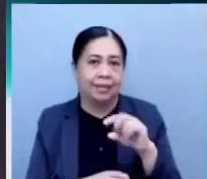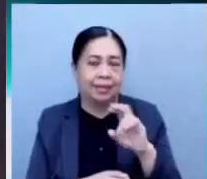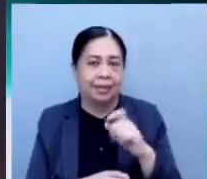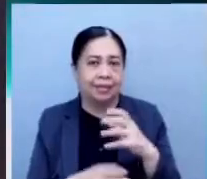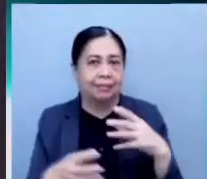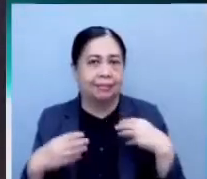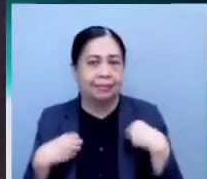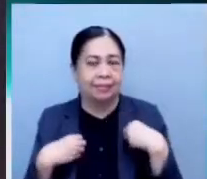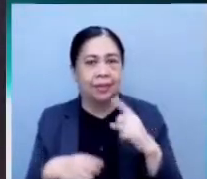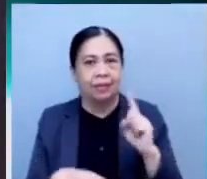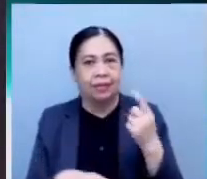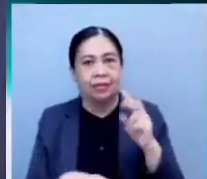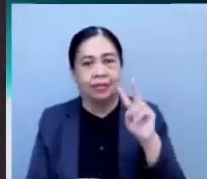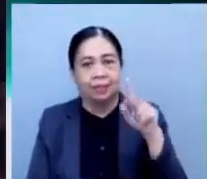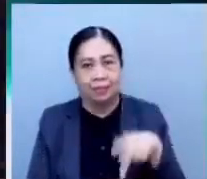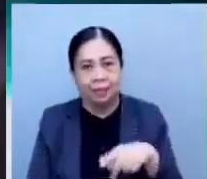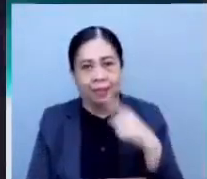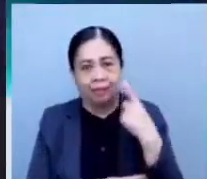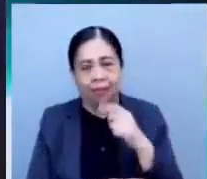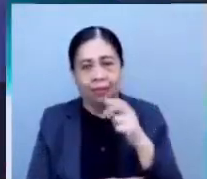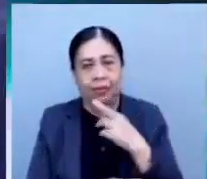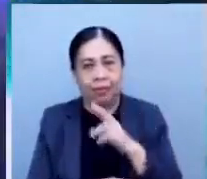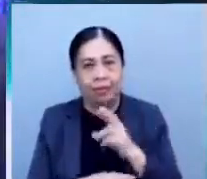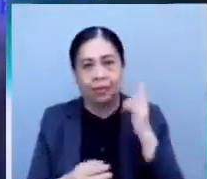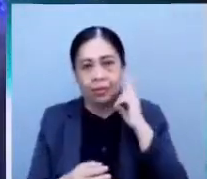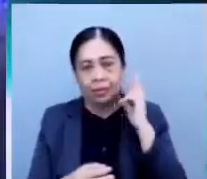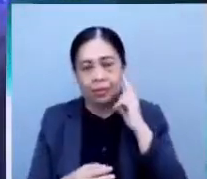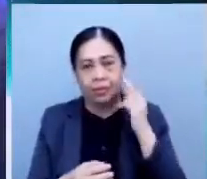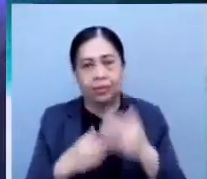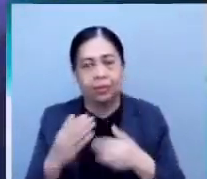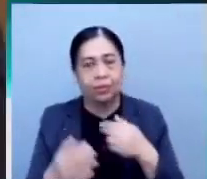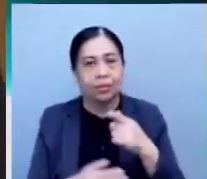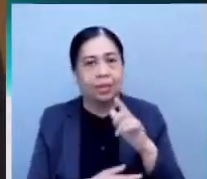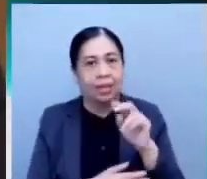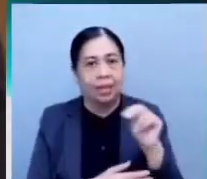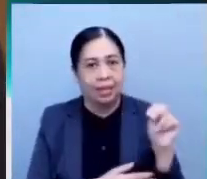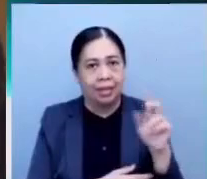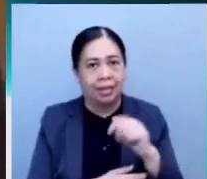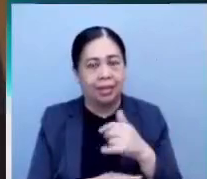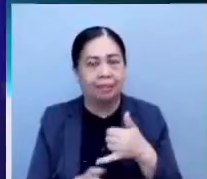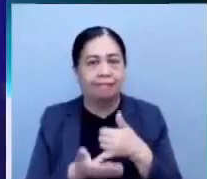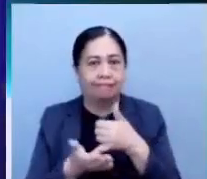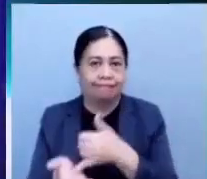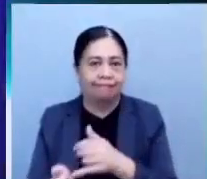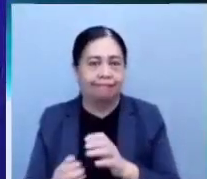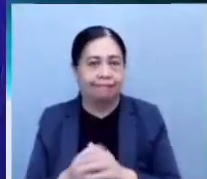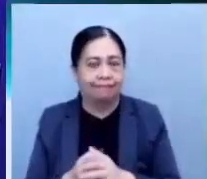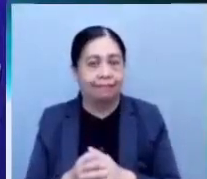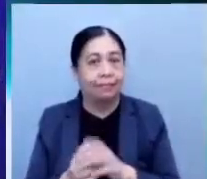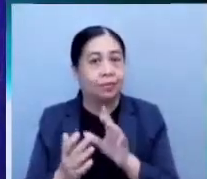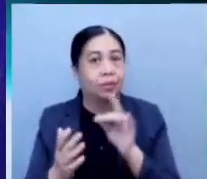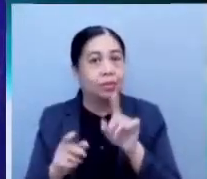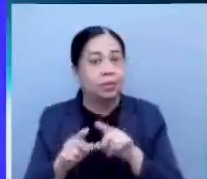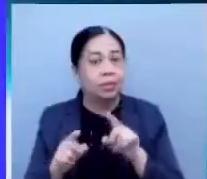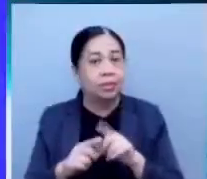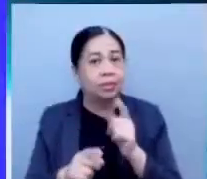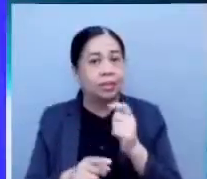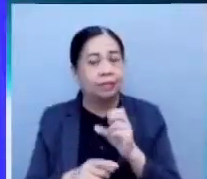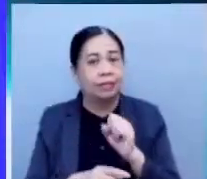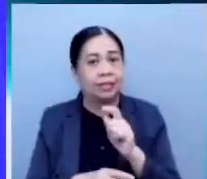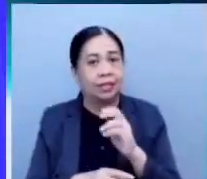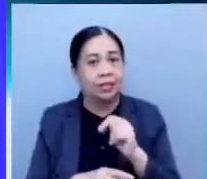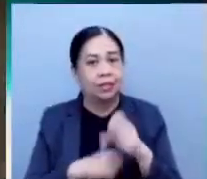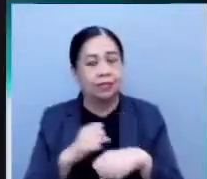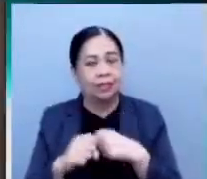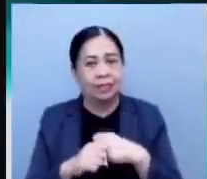First Vice President for Radio Operations Glenn Aliona ang parangal. Hinirang naman bilang TV Station of the Year ang